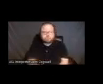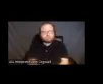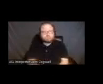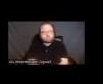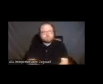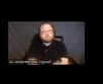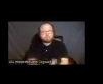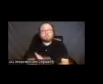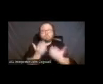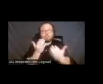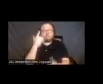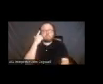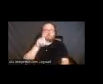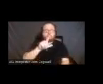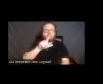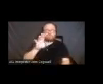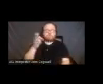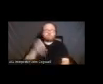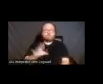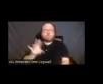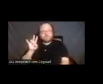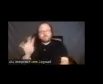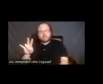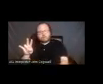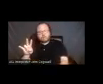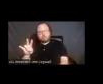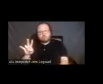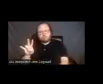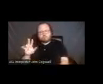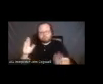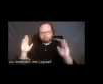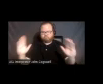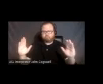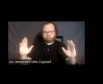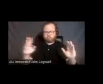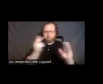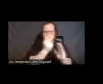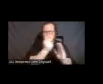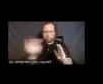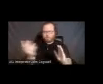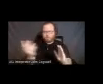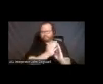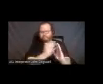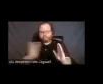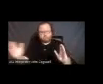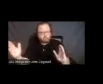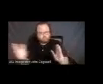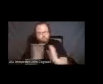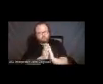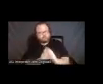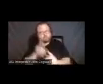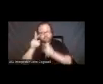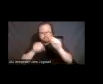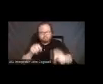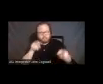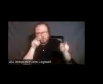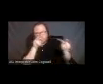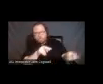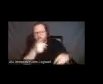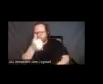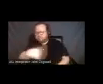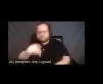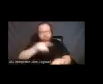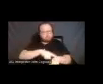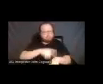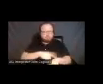were offered for a 24/7 period of time over a 2-week period, and that people could watch them at any time